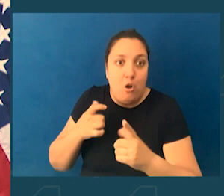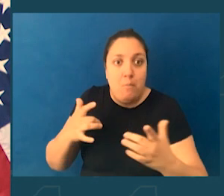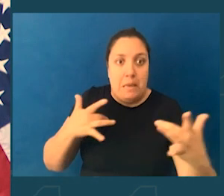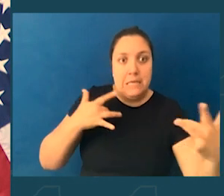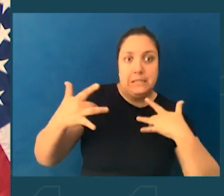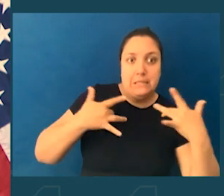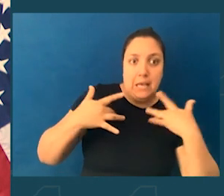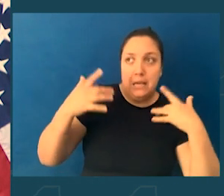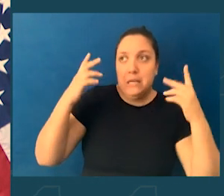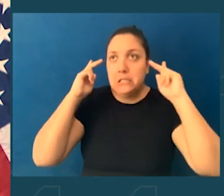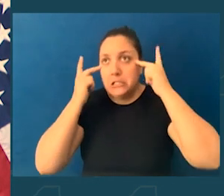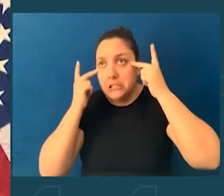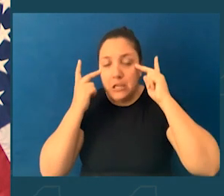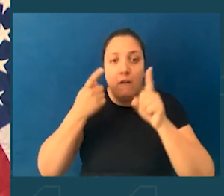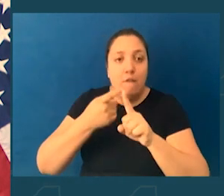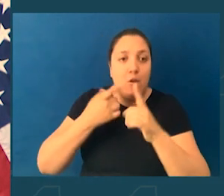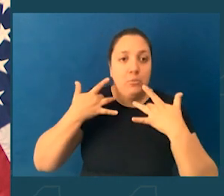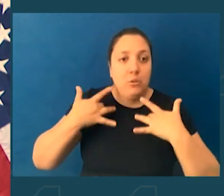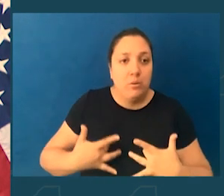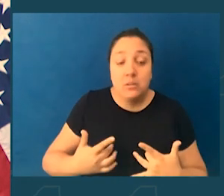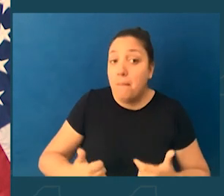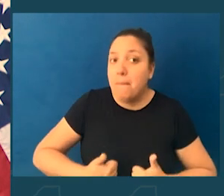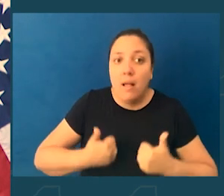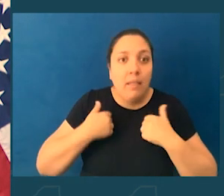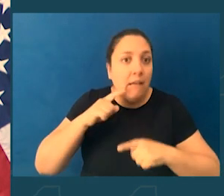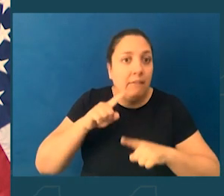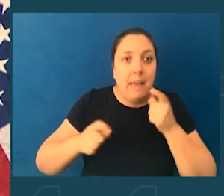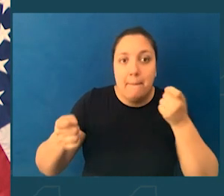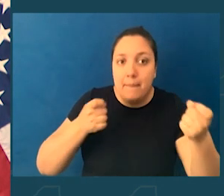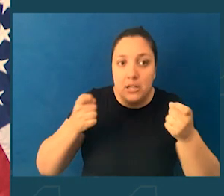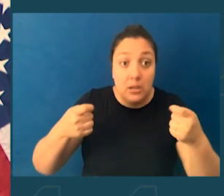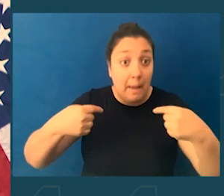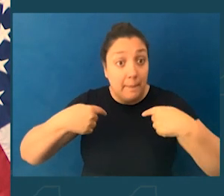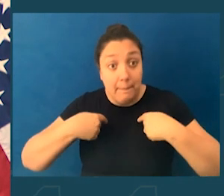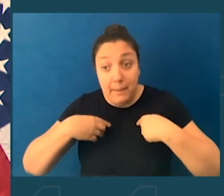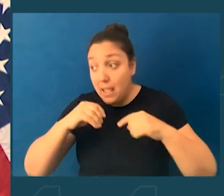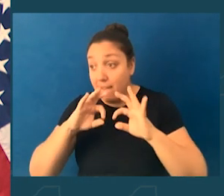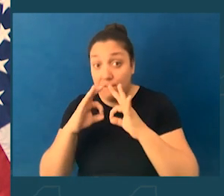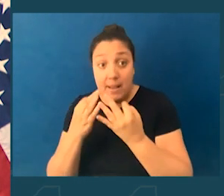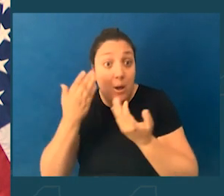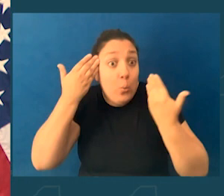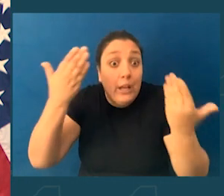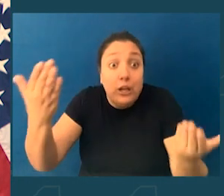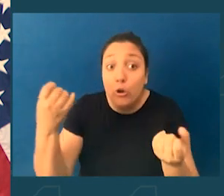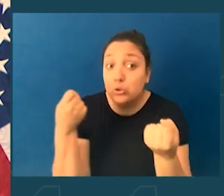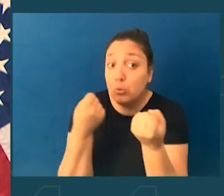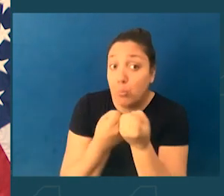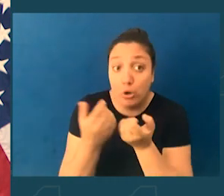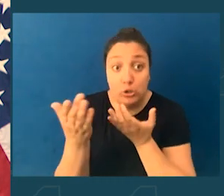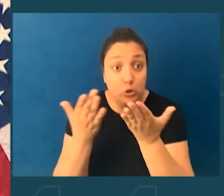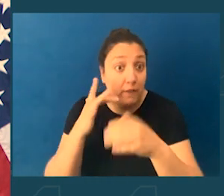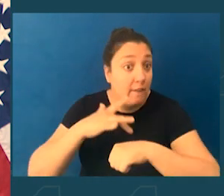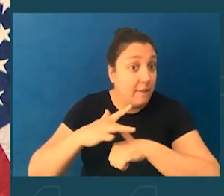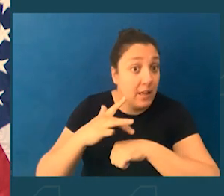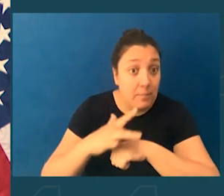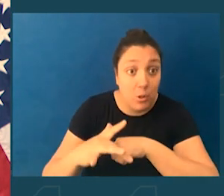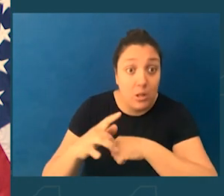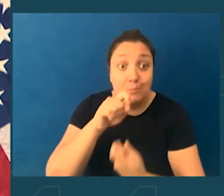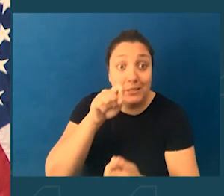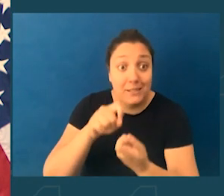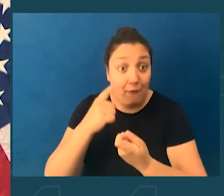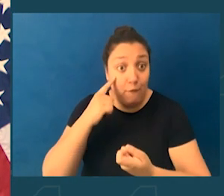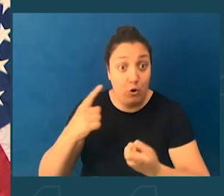my life became unmanageable. Neither me nor my family knew about the supports and services that were available specific to my